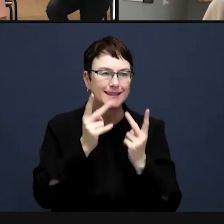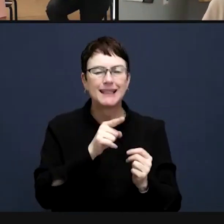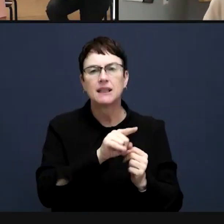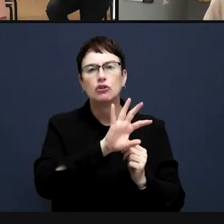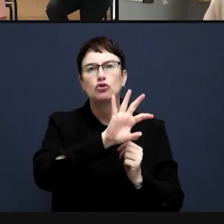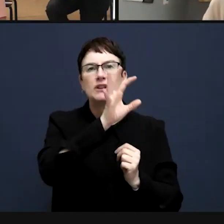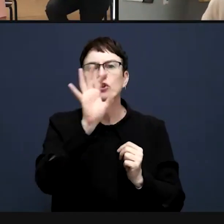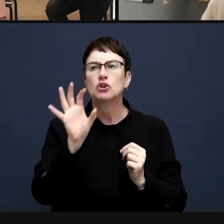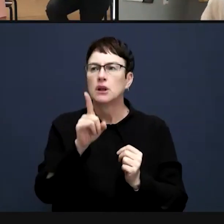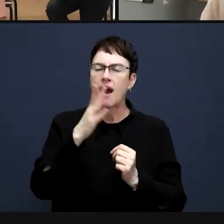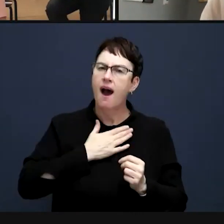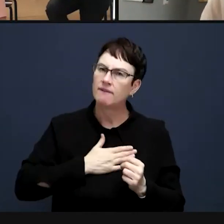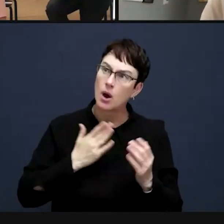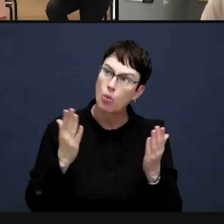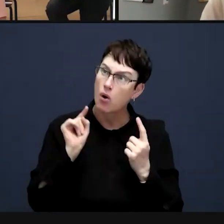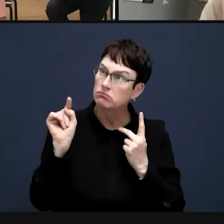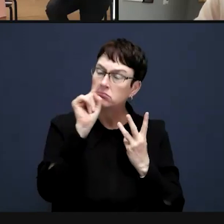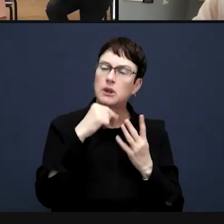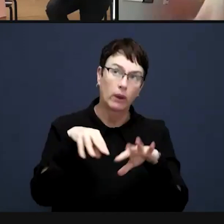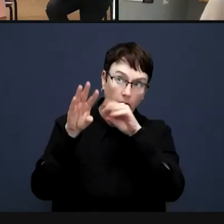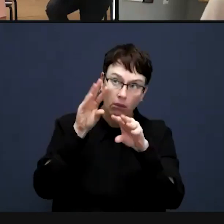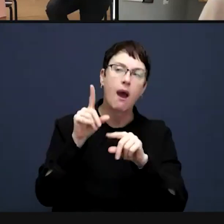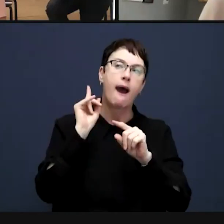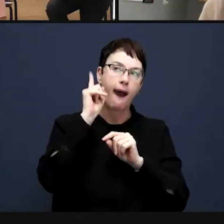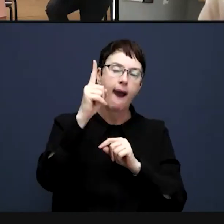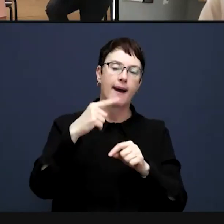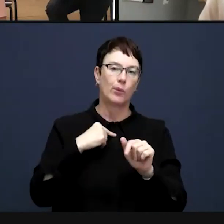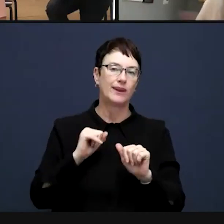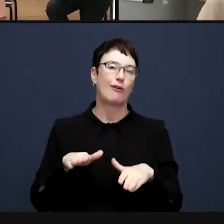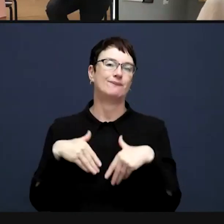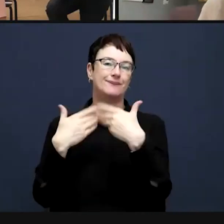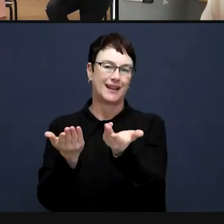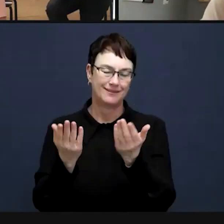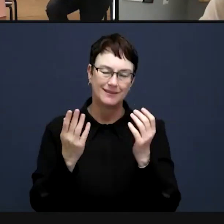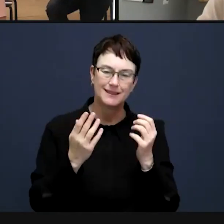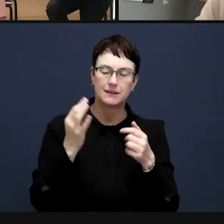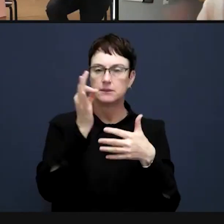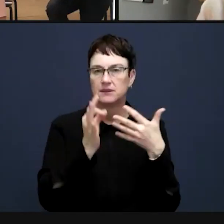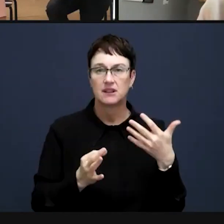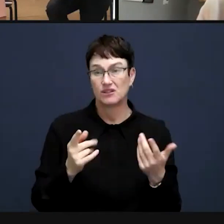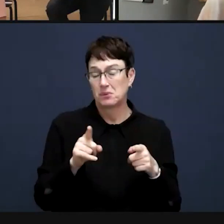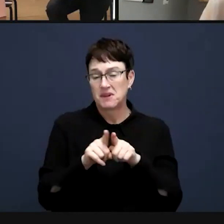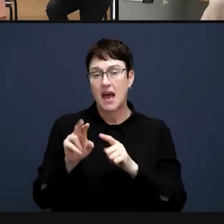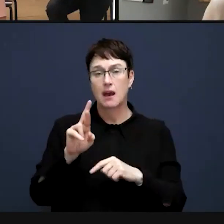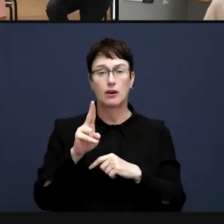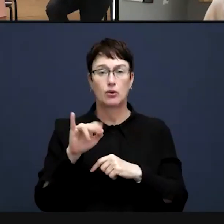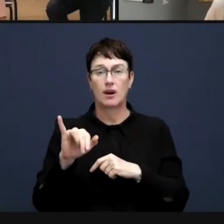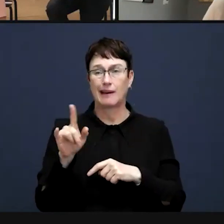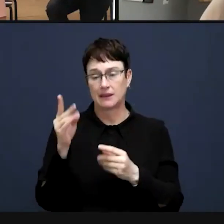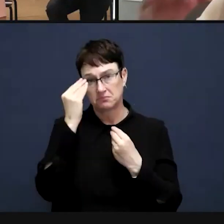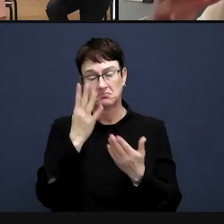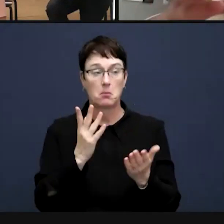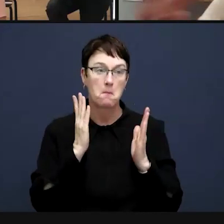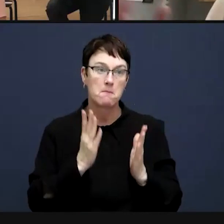just said about the importance of talking and guiding Europeans on what's next, and maybe on testing. You said it as well,